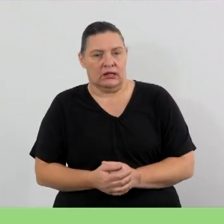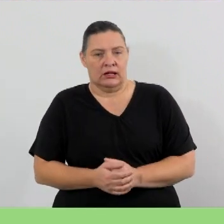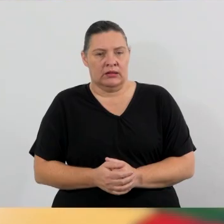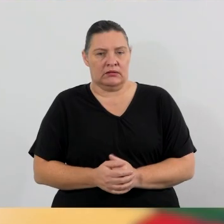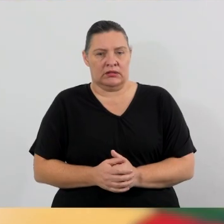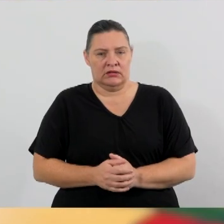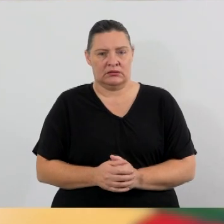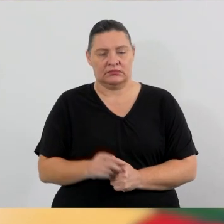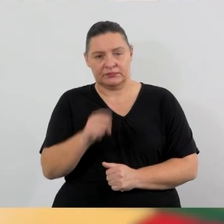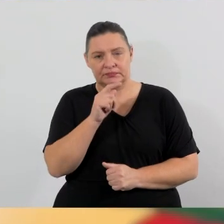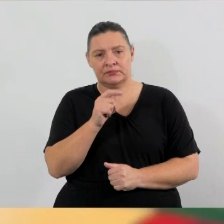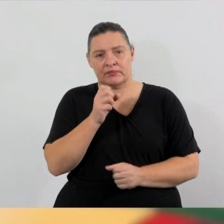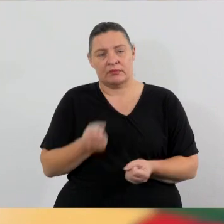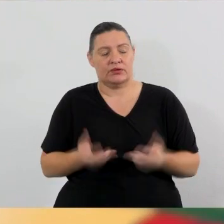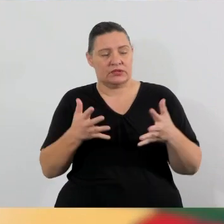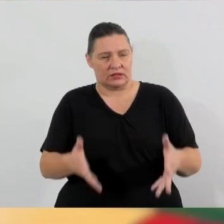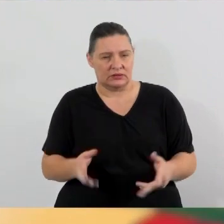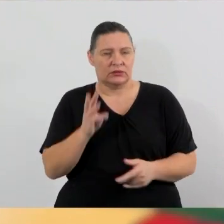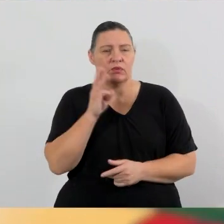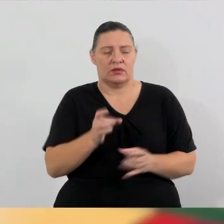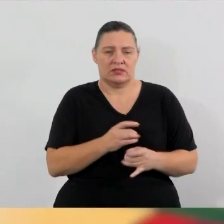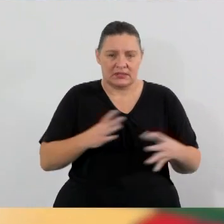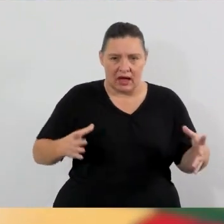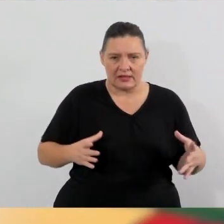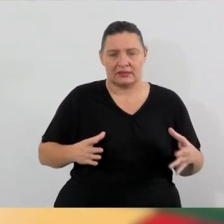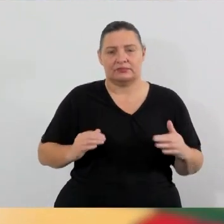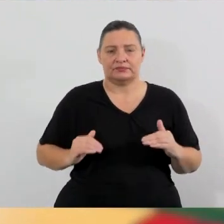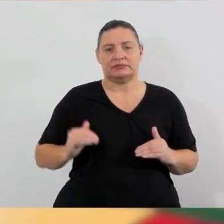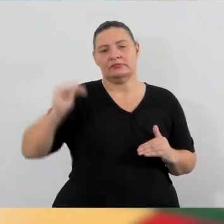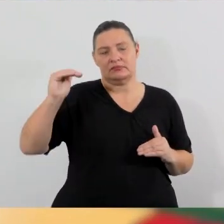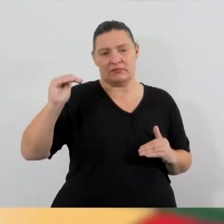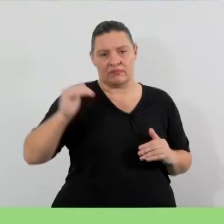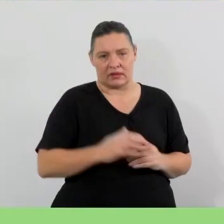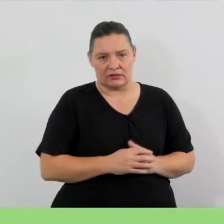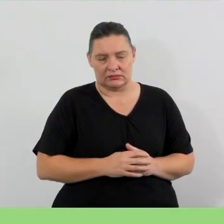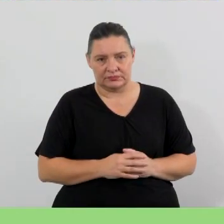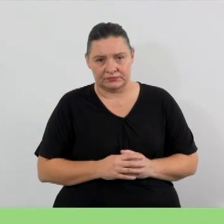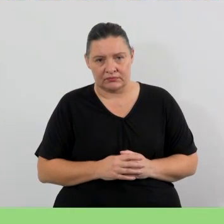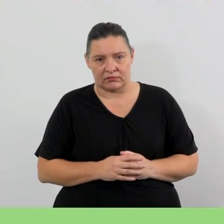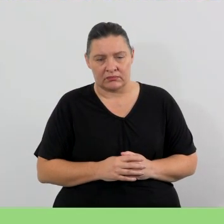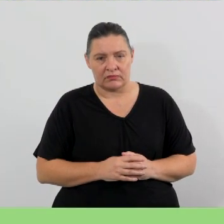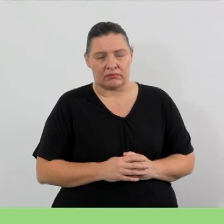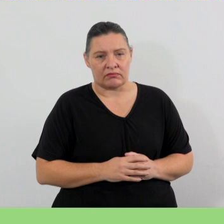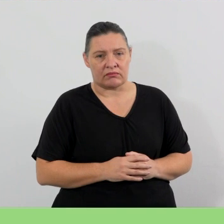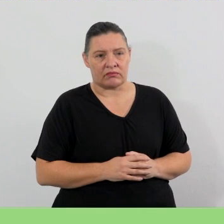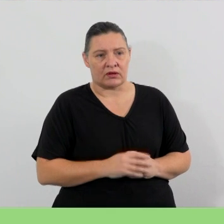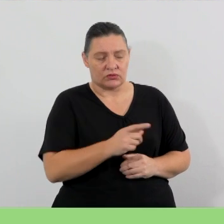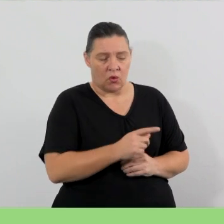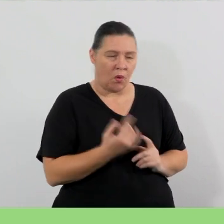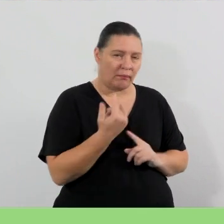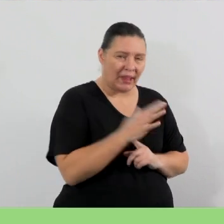that the producers will start to increase. So our producers